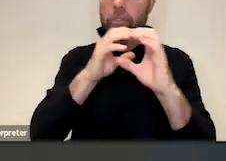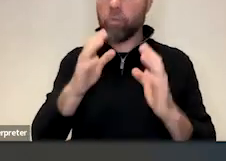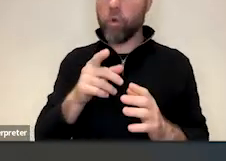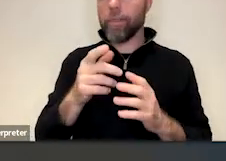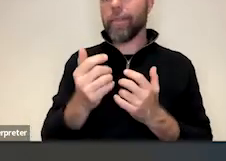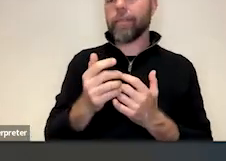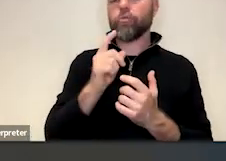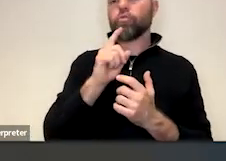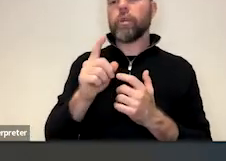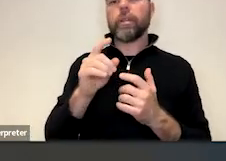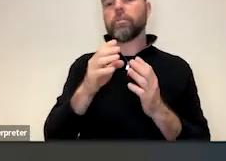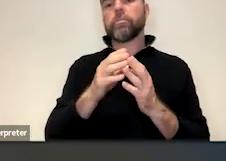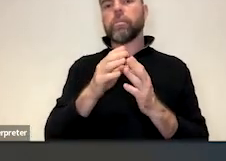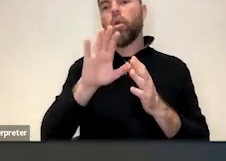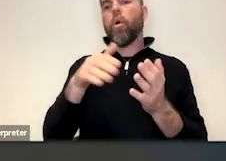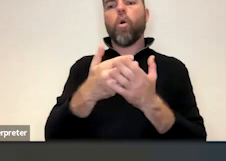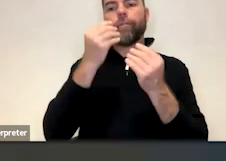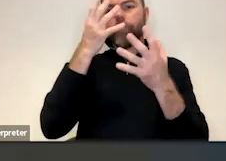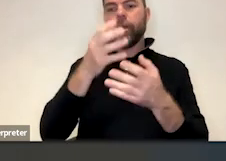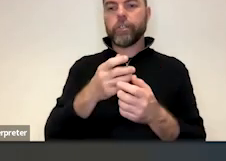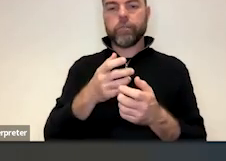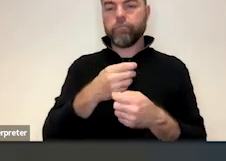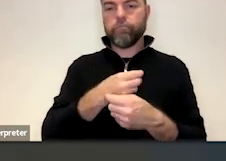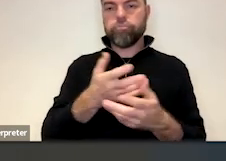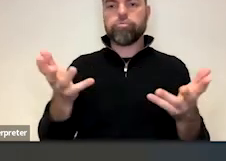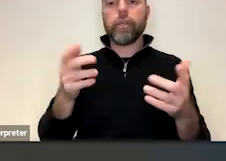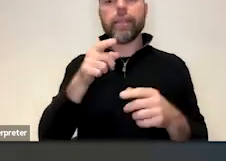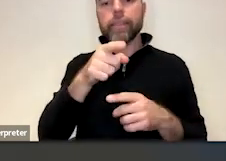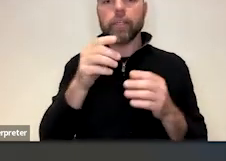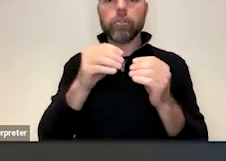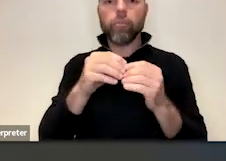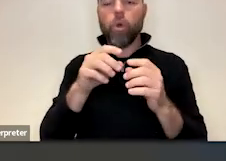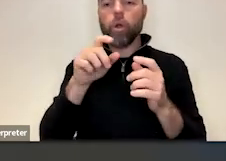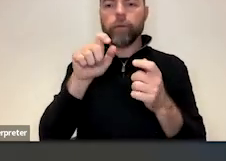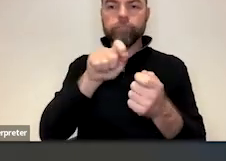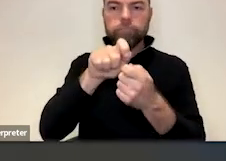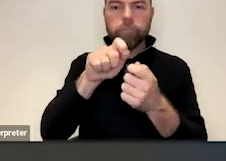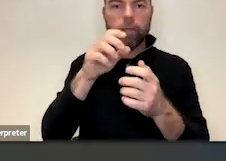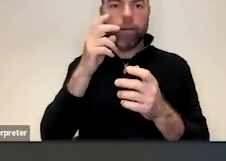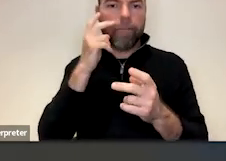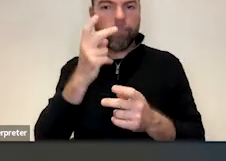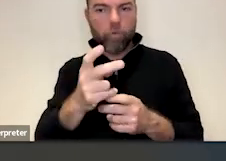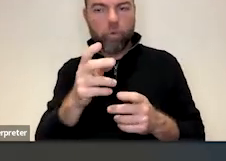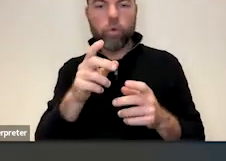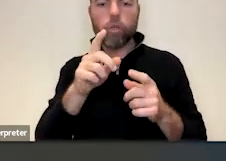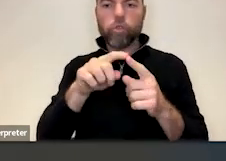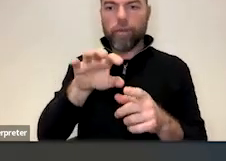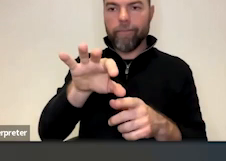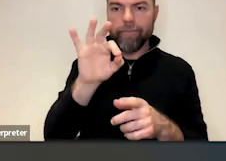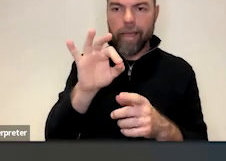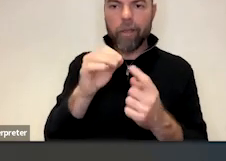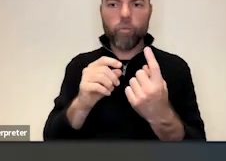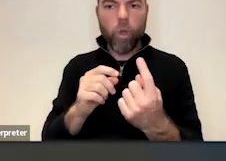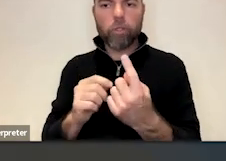fire hose of information. It's all there. This is more of a curated view in which we can find, maybe one